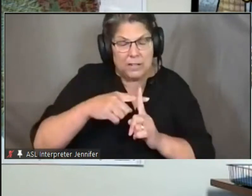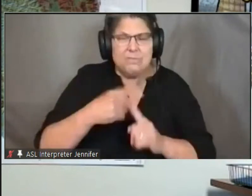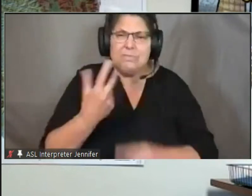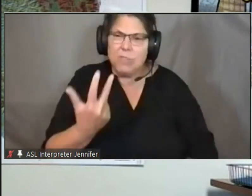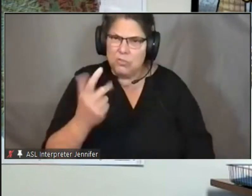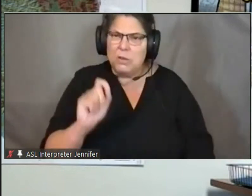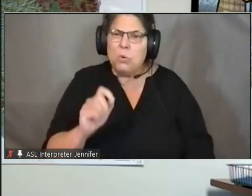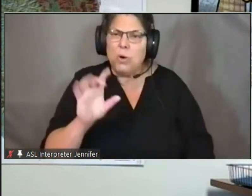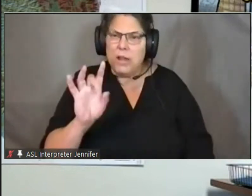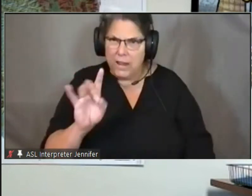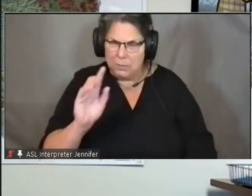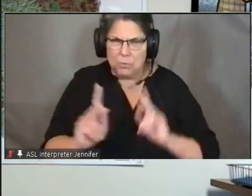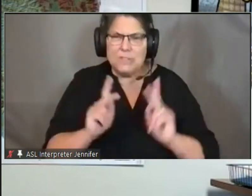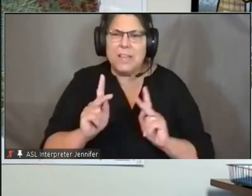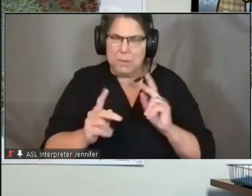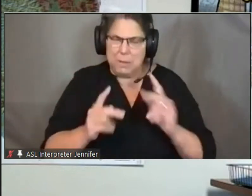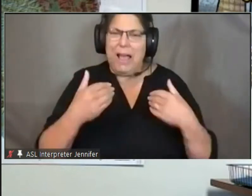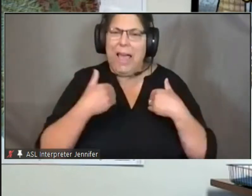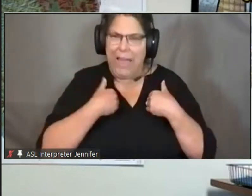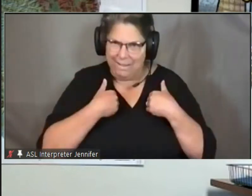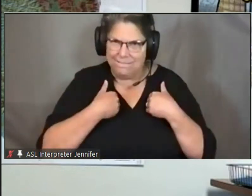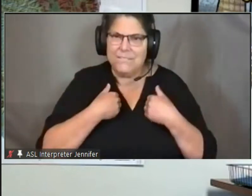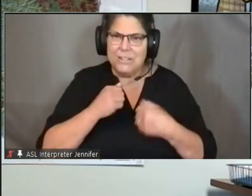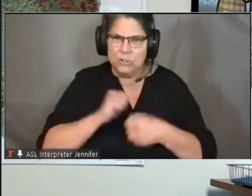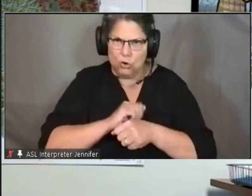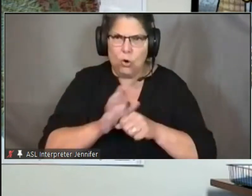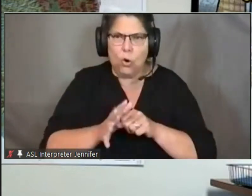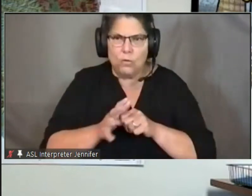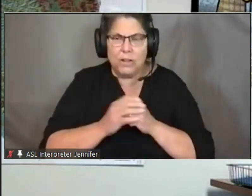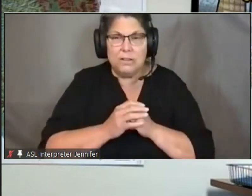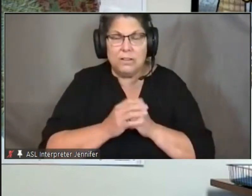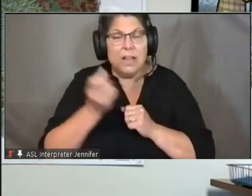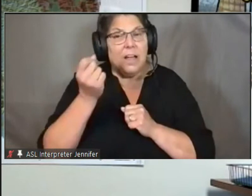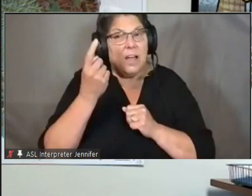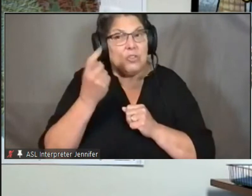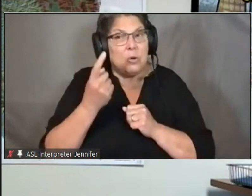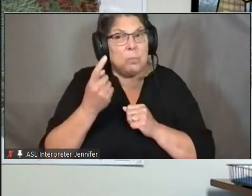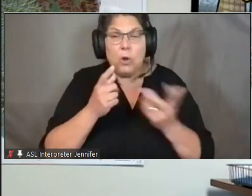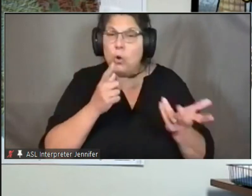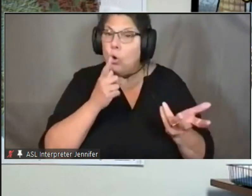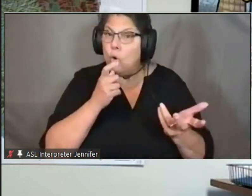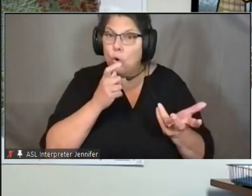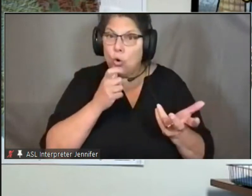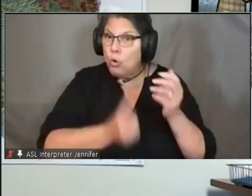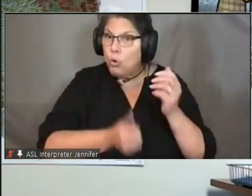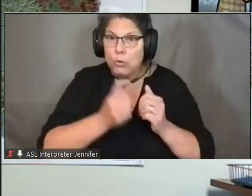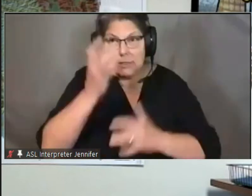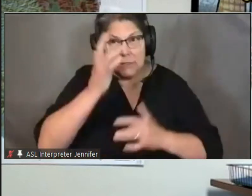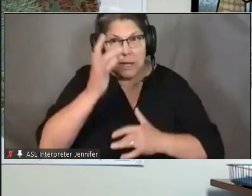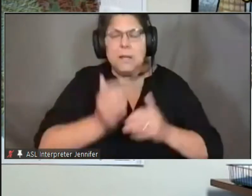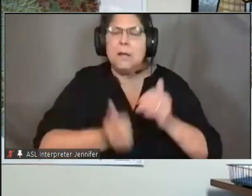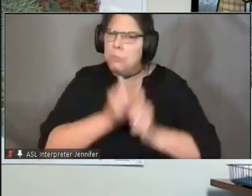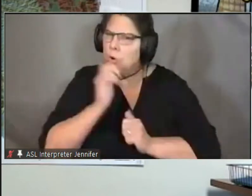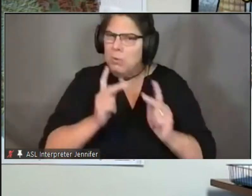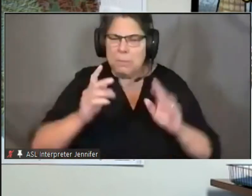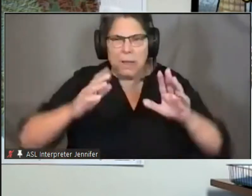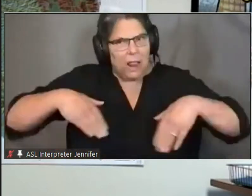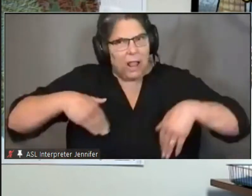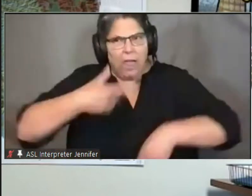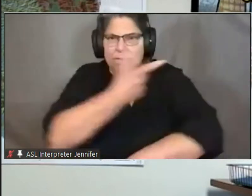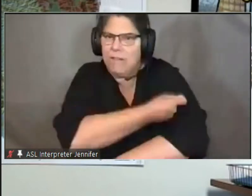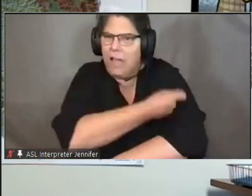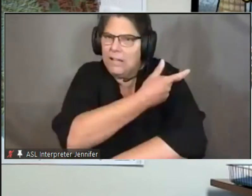3.8%. Also note that these cases are nearly all unvaccinated. So the surge is among